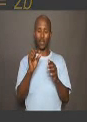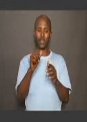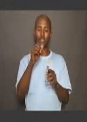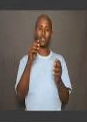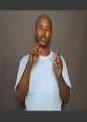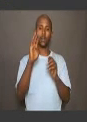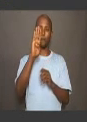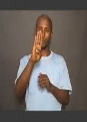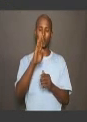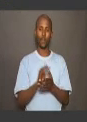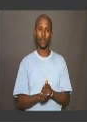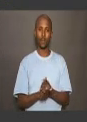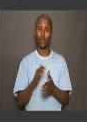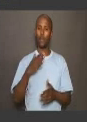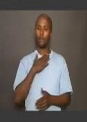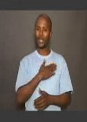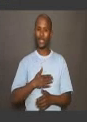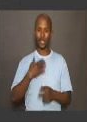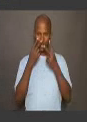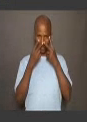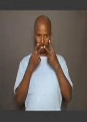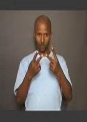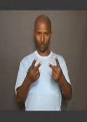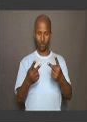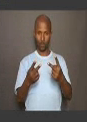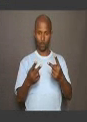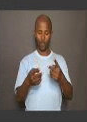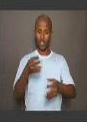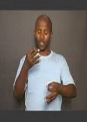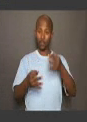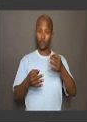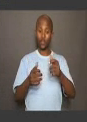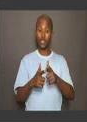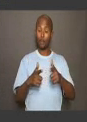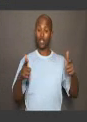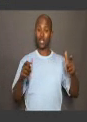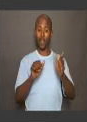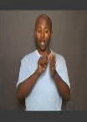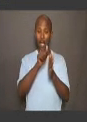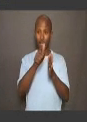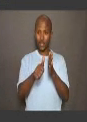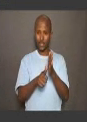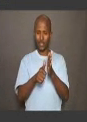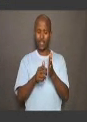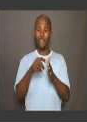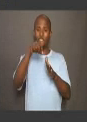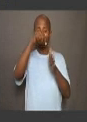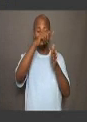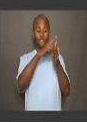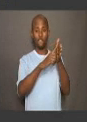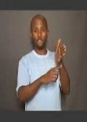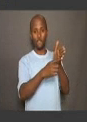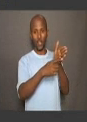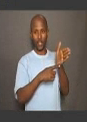2b. Please note, students, that if the major axis is vertical rather